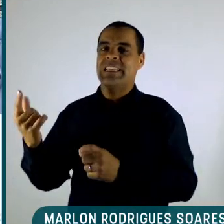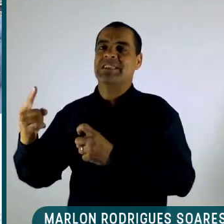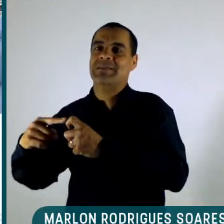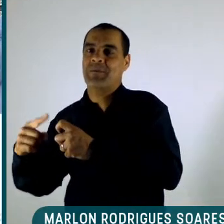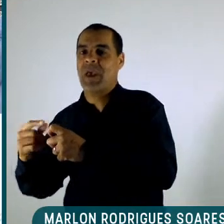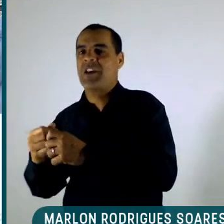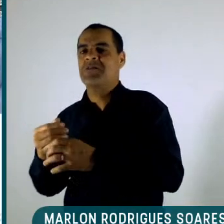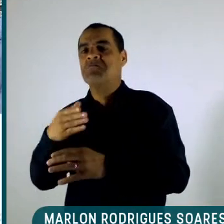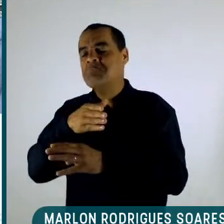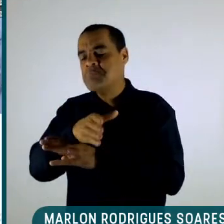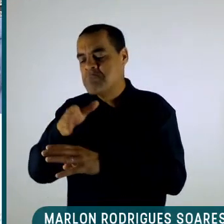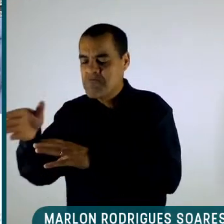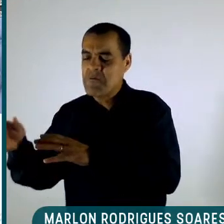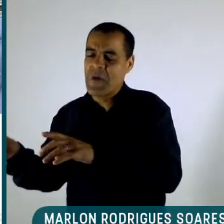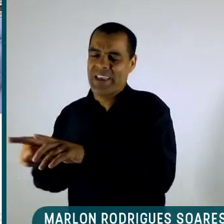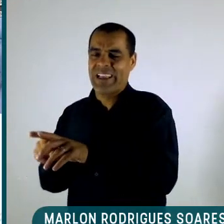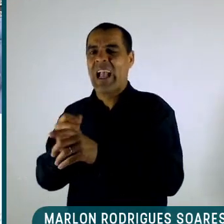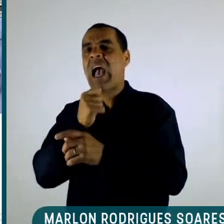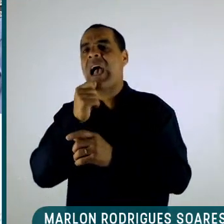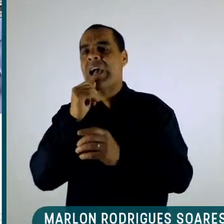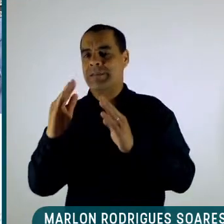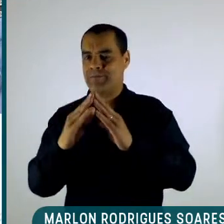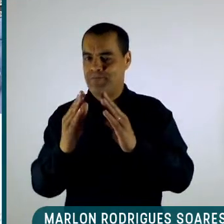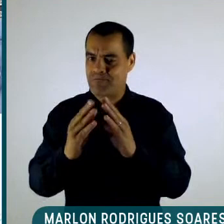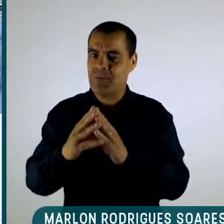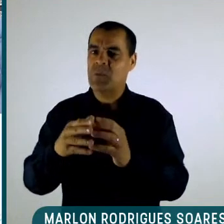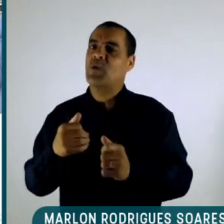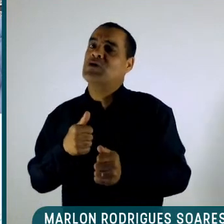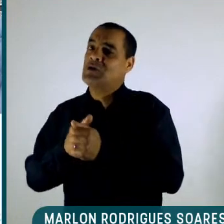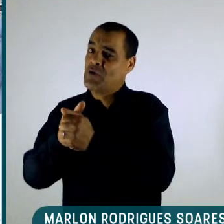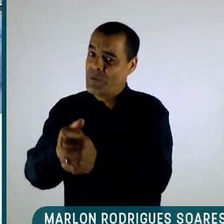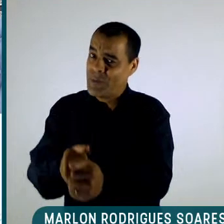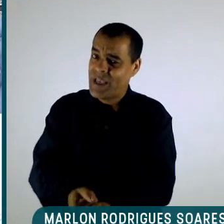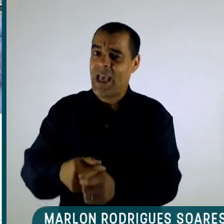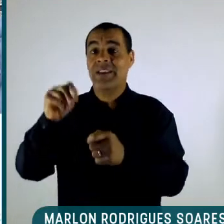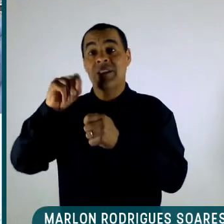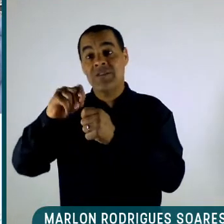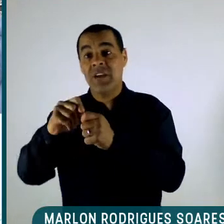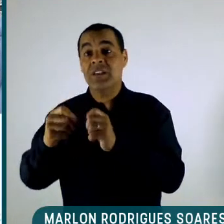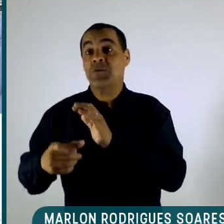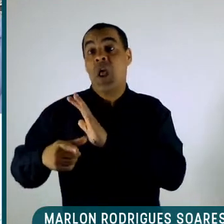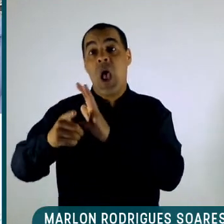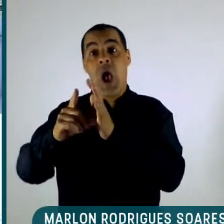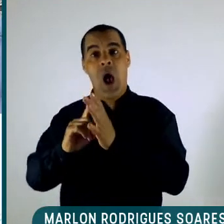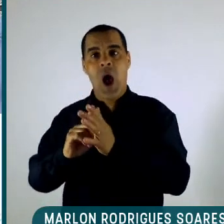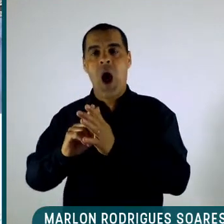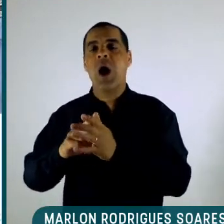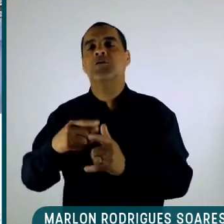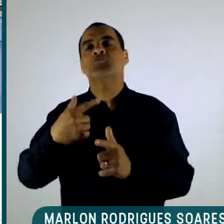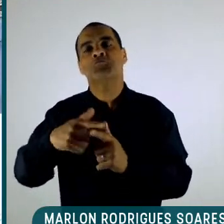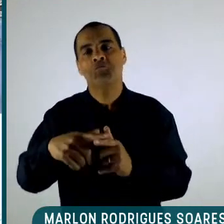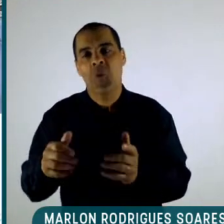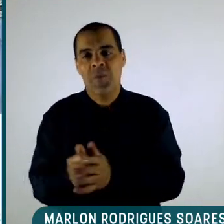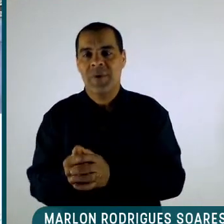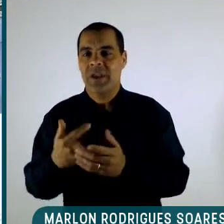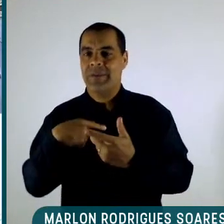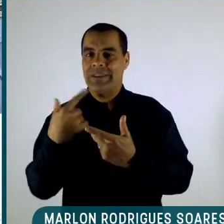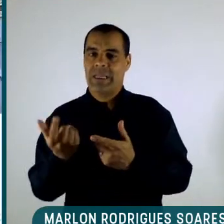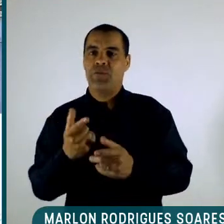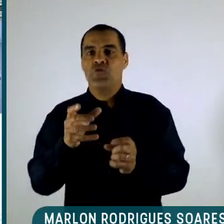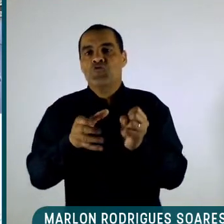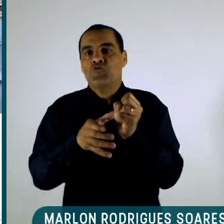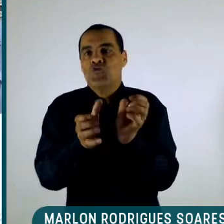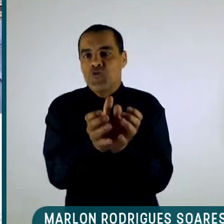greatest example of how this physician can lead to results, and there is a